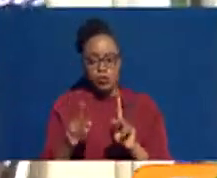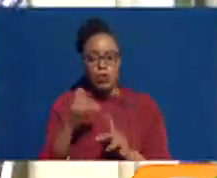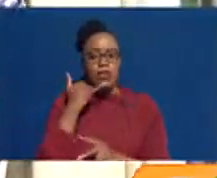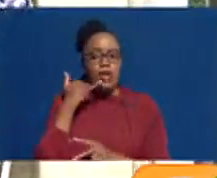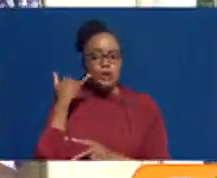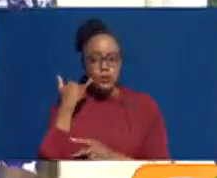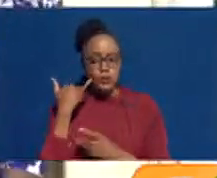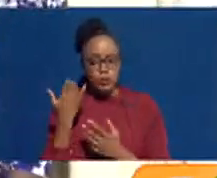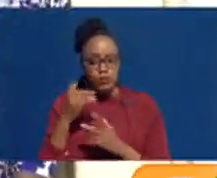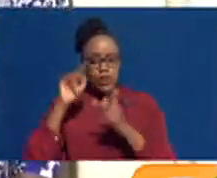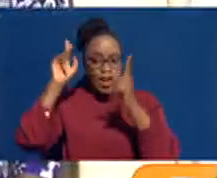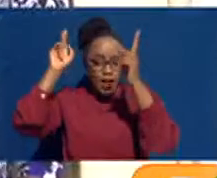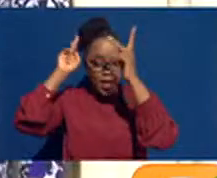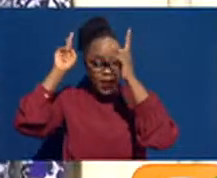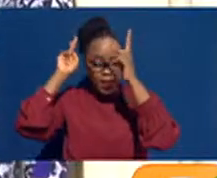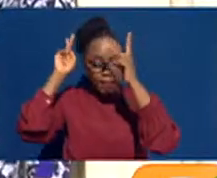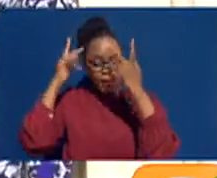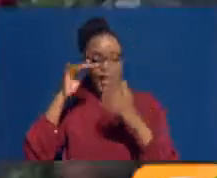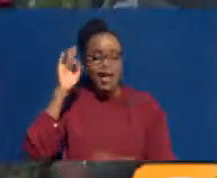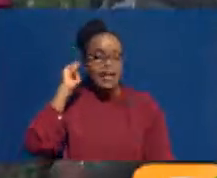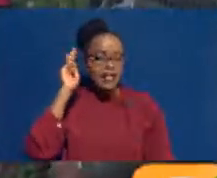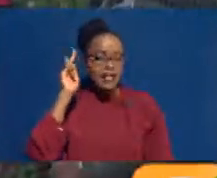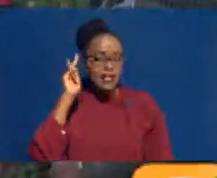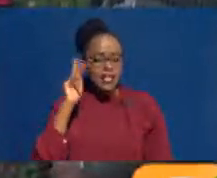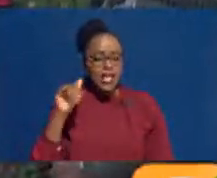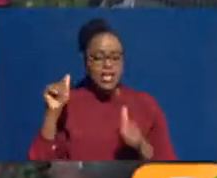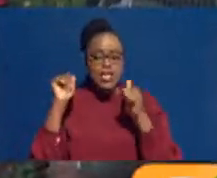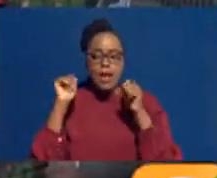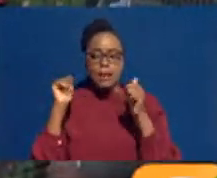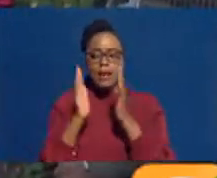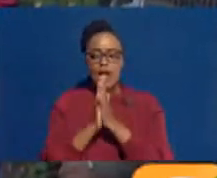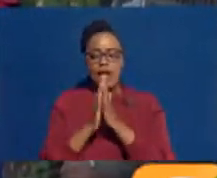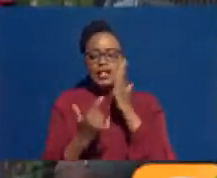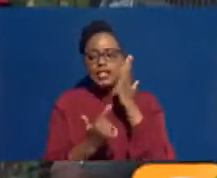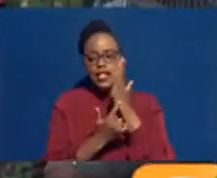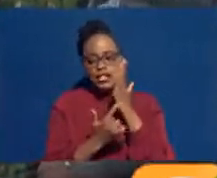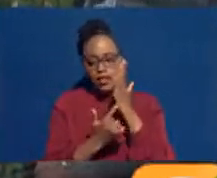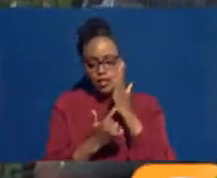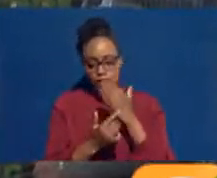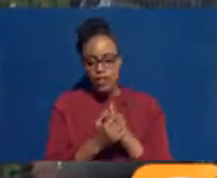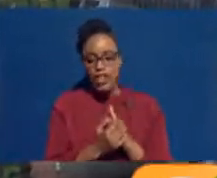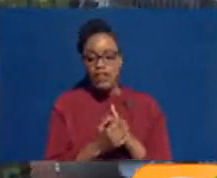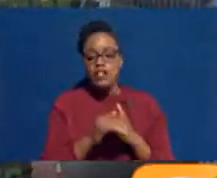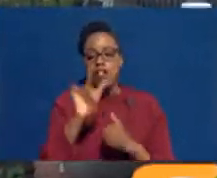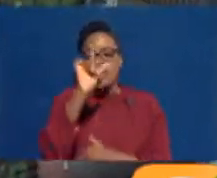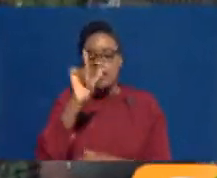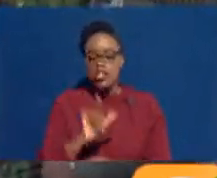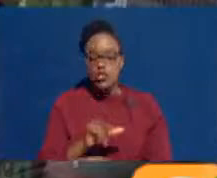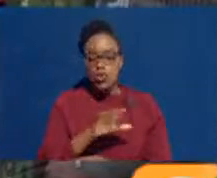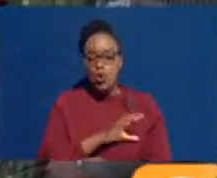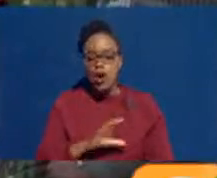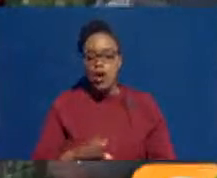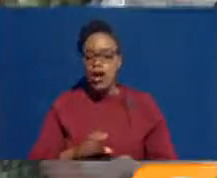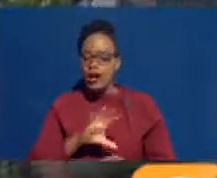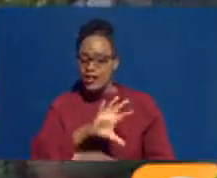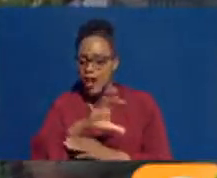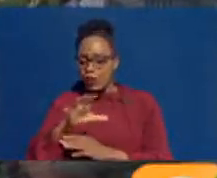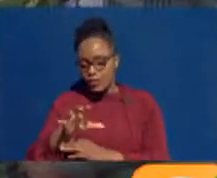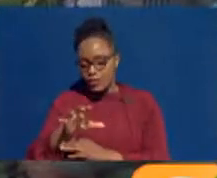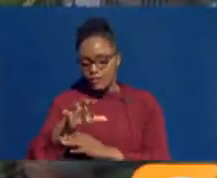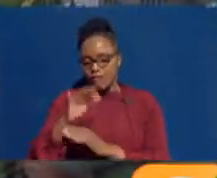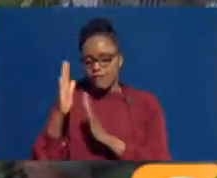Nakuru, Kakamega, Kisii, Nyamira and Taita Taveta, where regional and county security teams